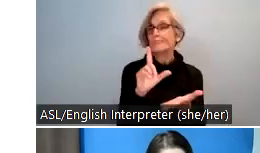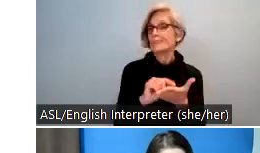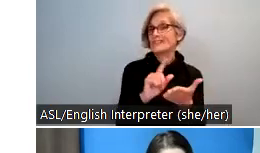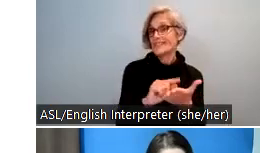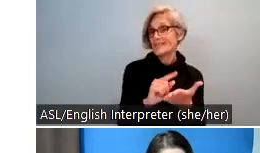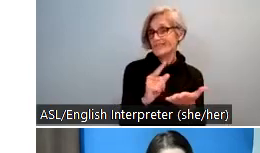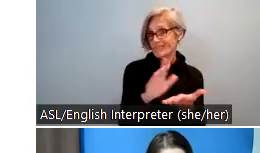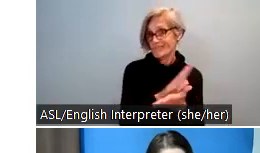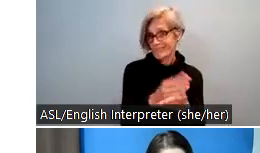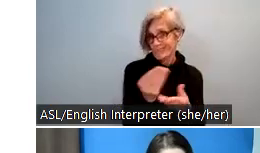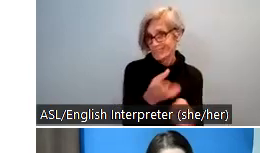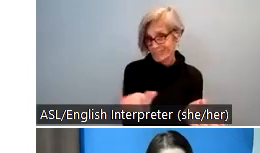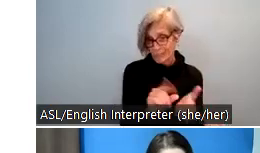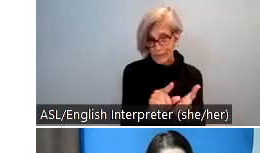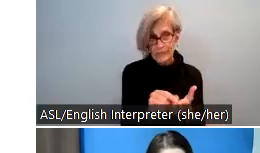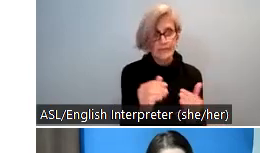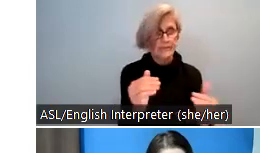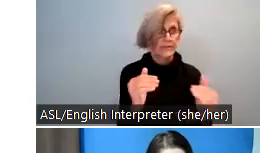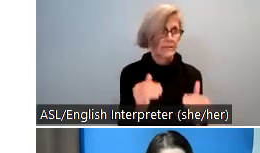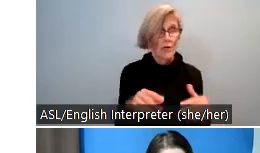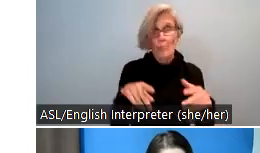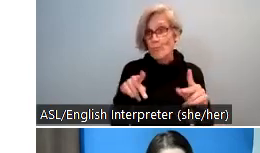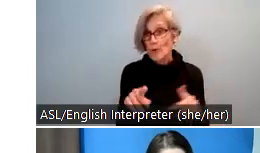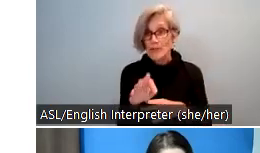permits or fees related to the project,